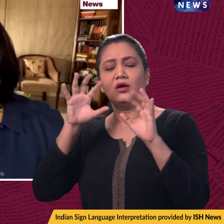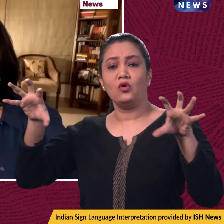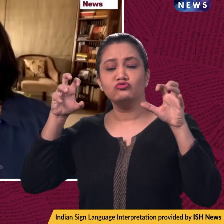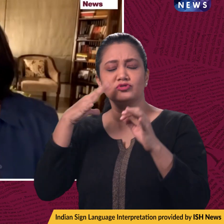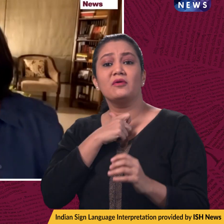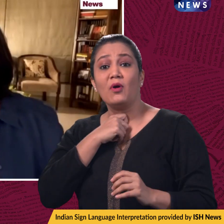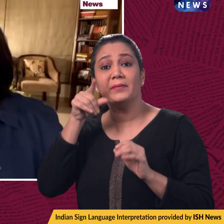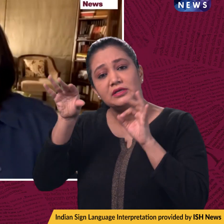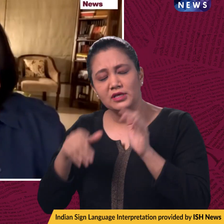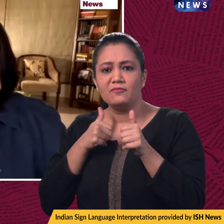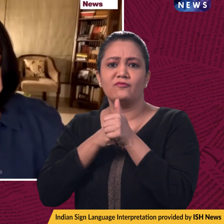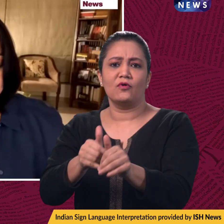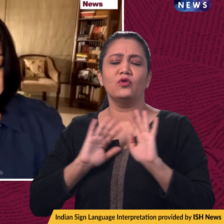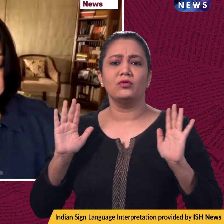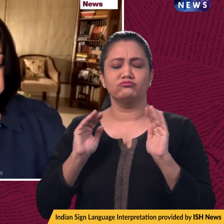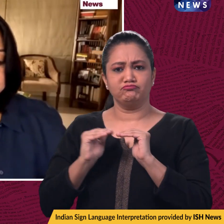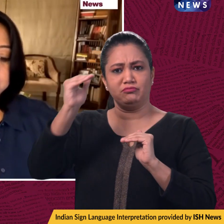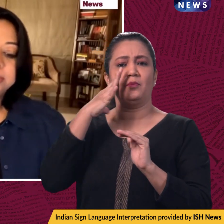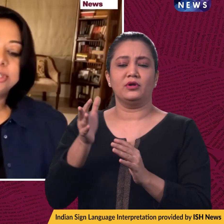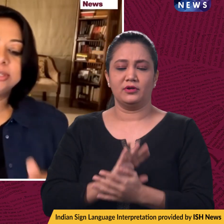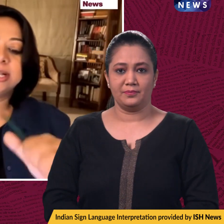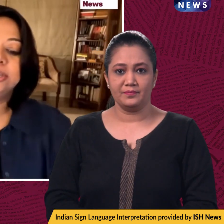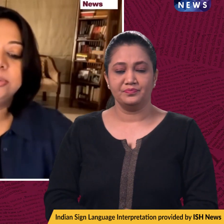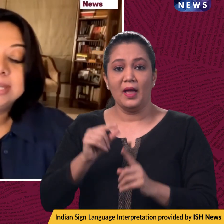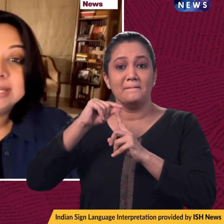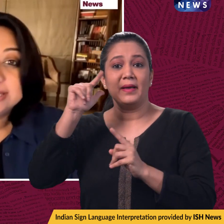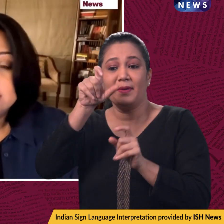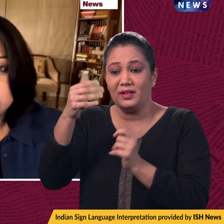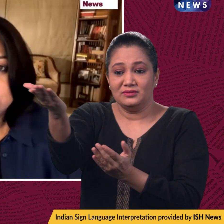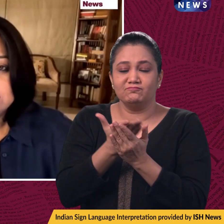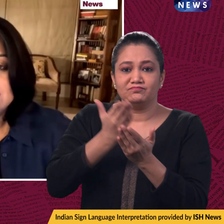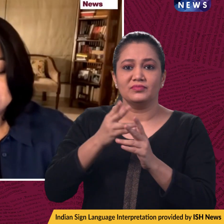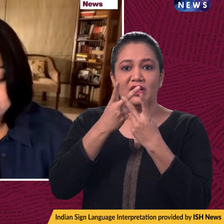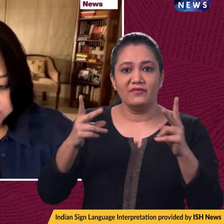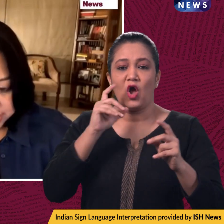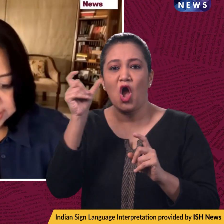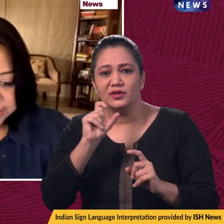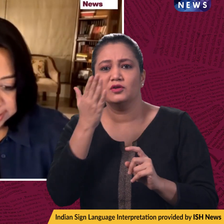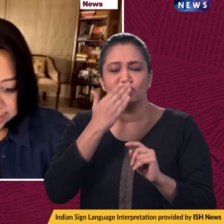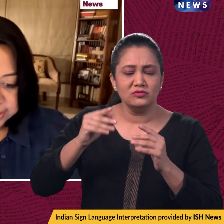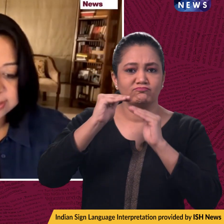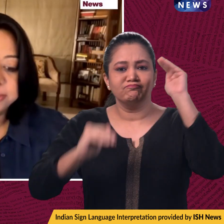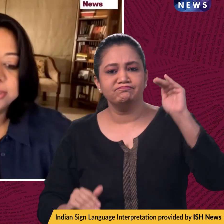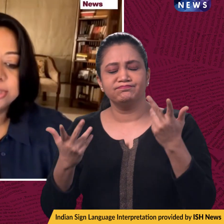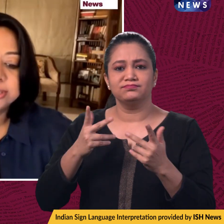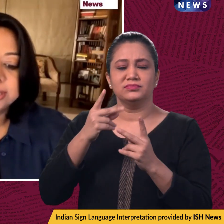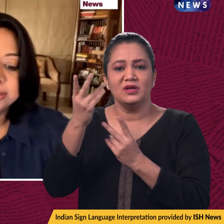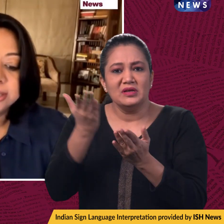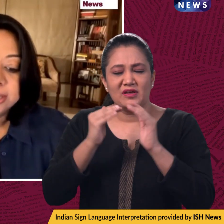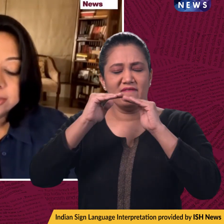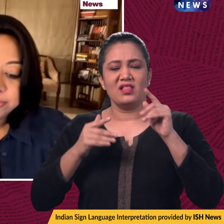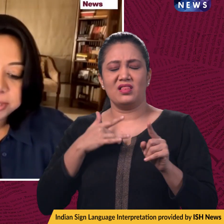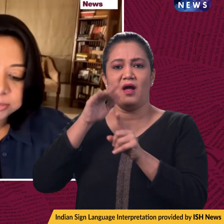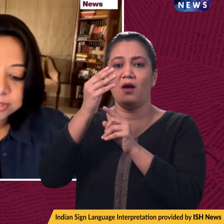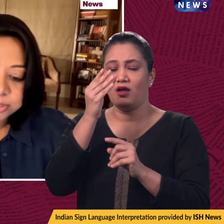taken to the Constitution." End quote. The petitioners argue that institutions are discriminating against the petitioners and